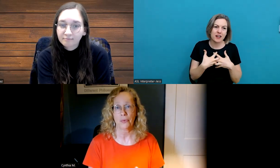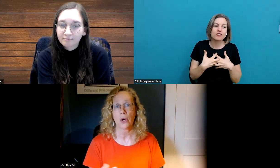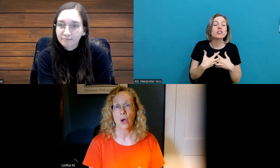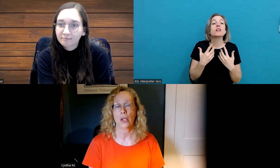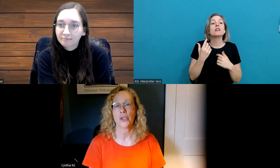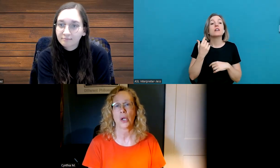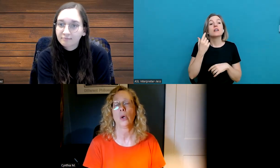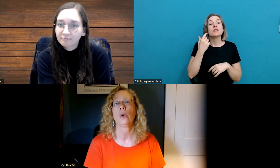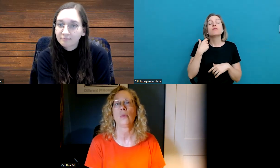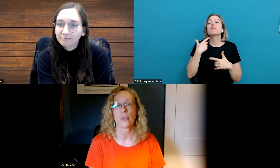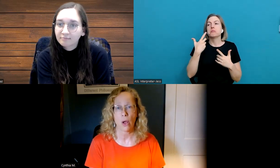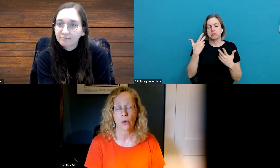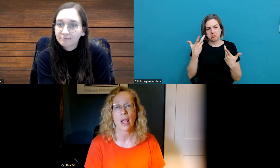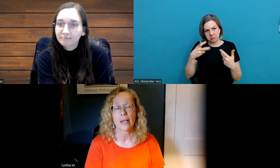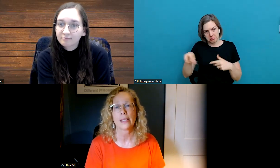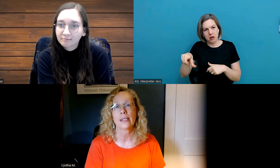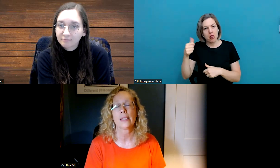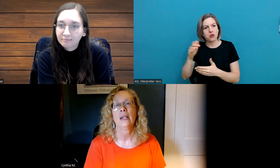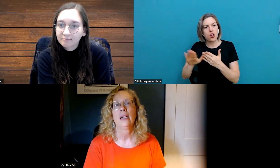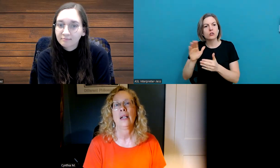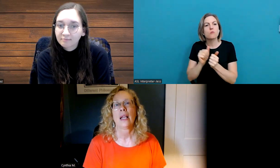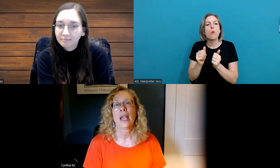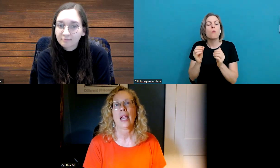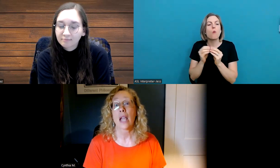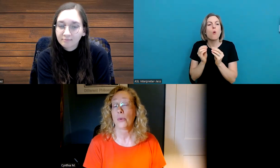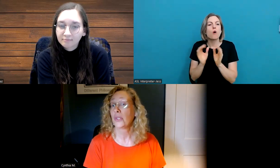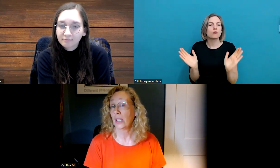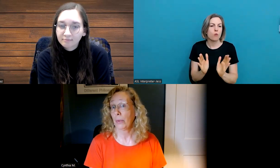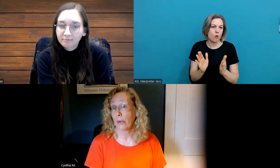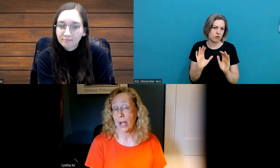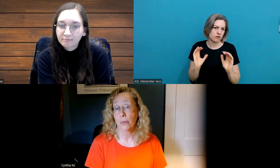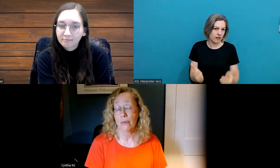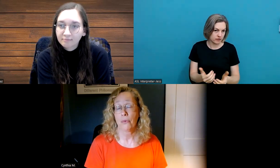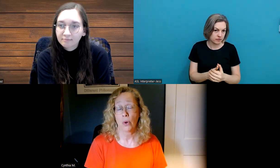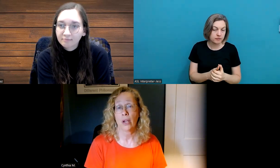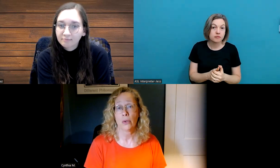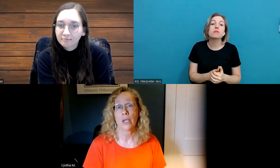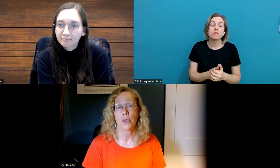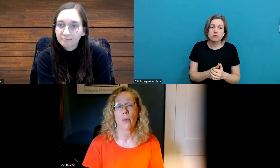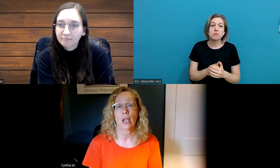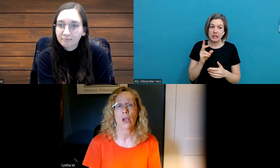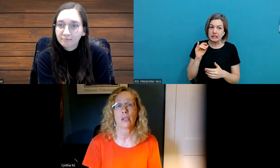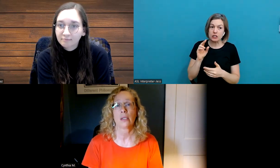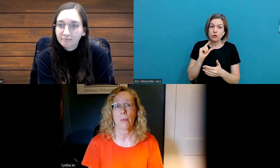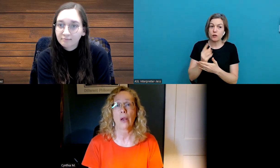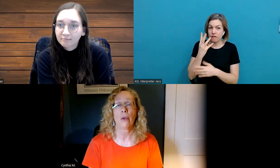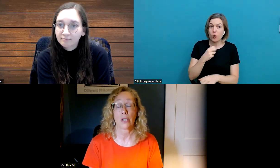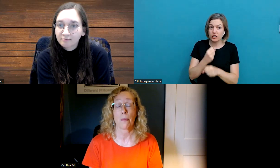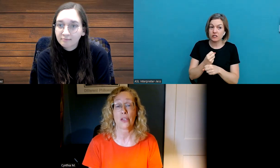transitioned to a different college at home with smaller classes. And I was still able to graduate in 4 years, even though I lost